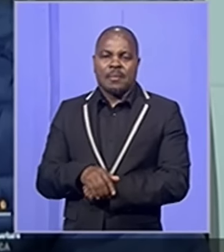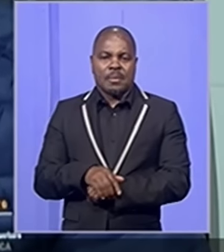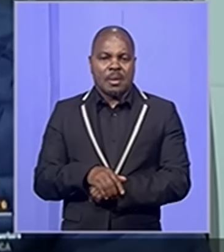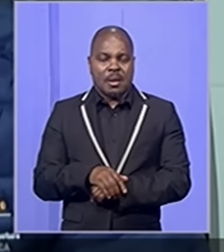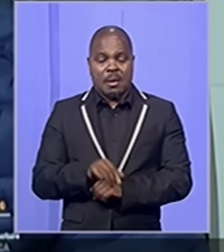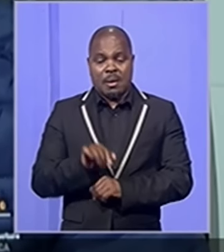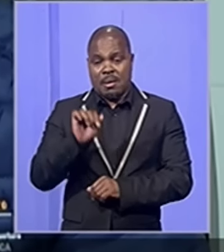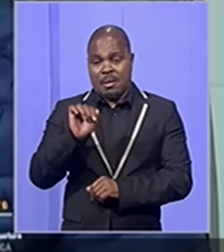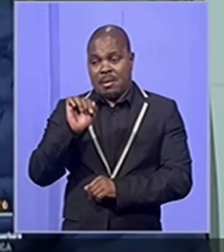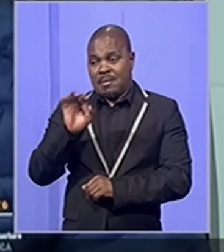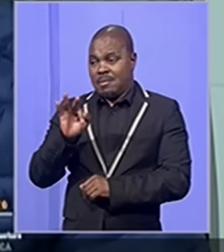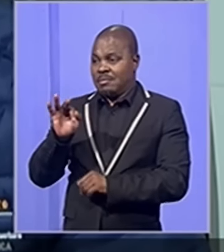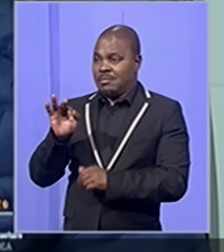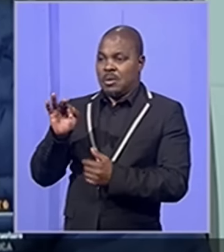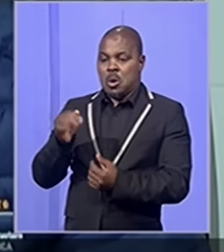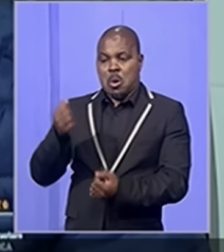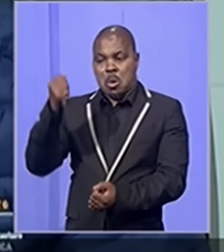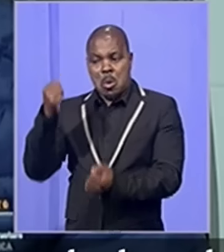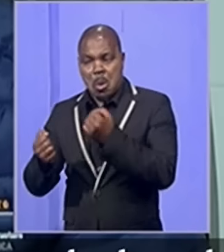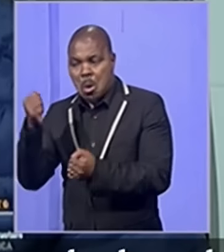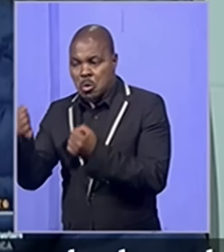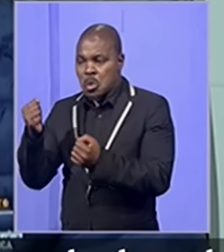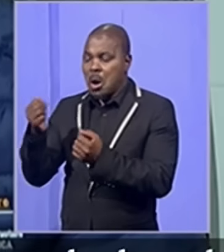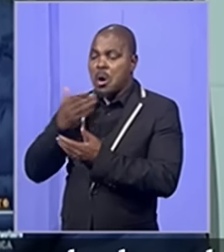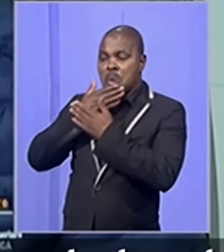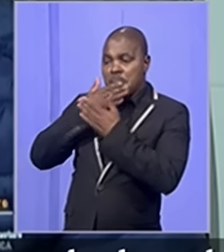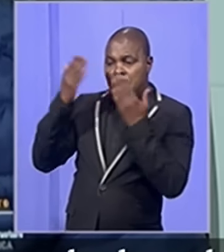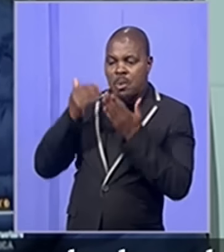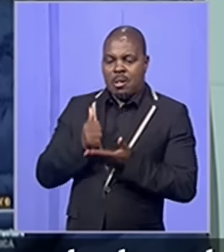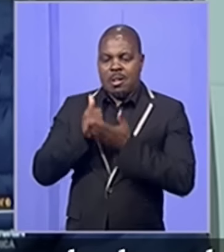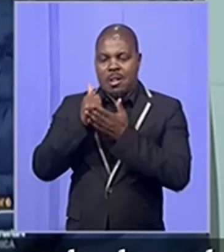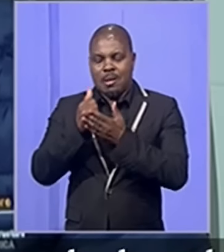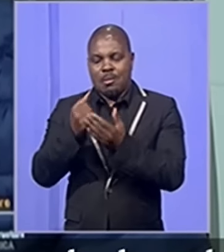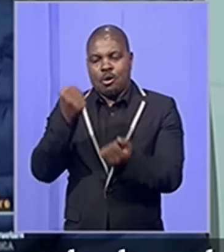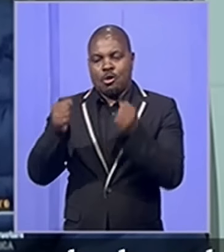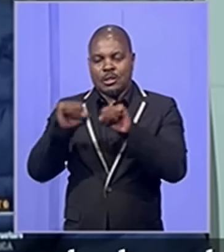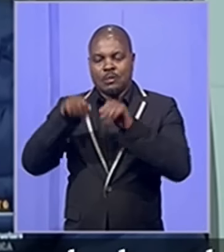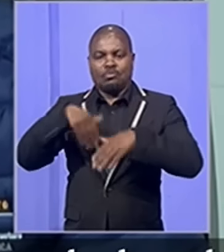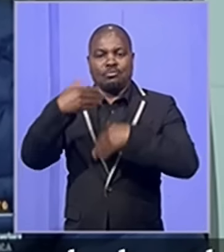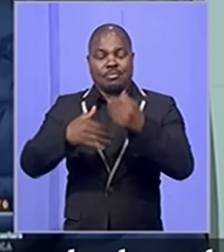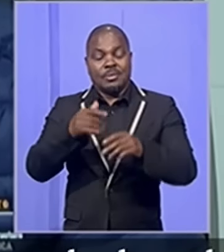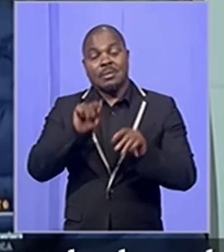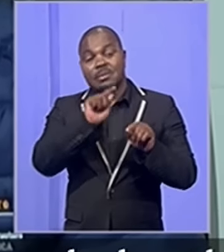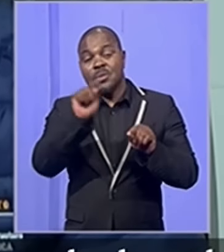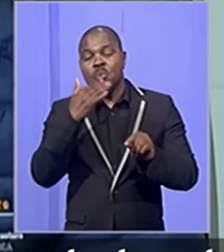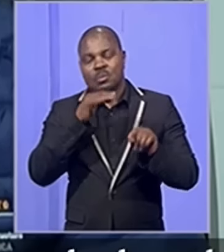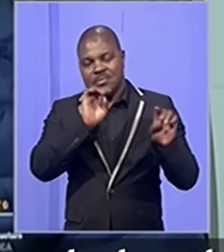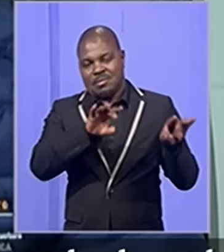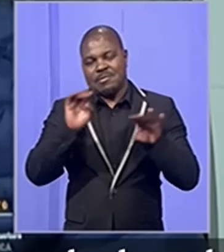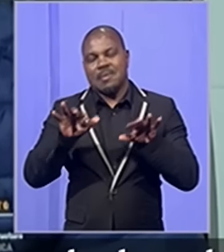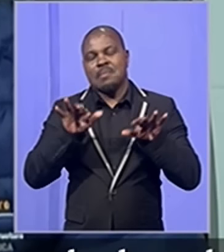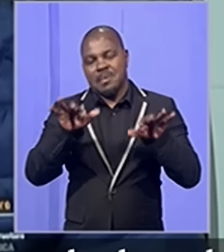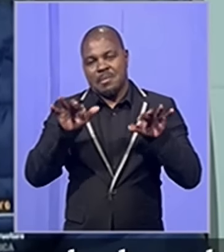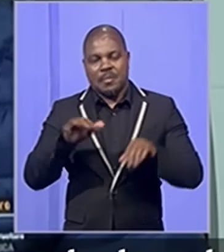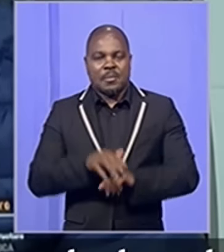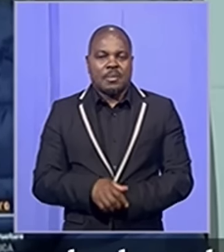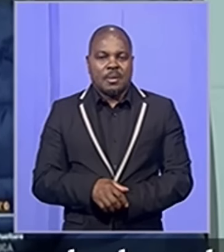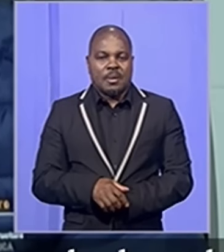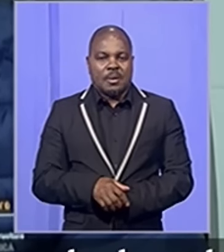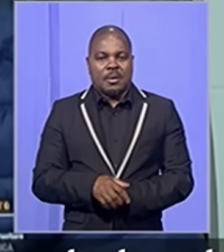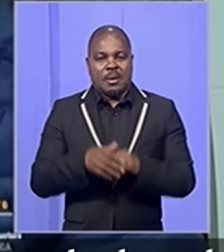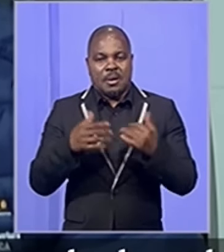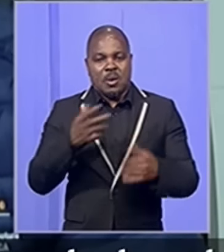without institutions like court to dispense justice, our communities are going to suffer. So it is definitely something that we're going to look at